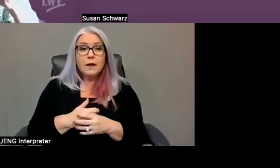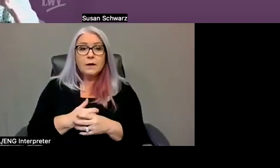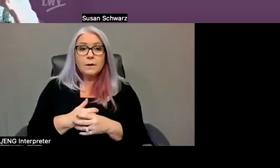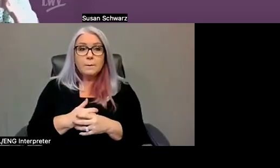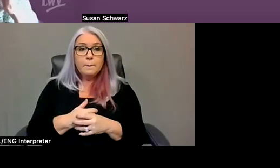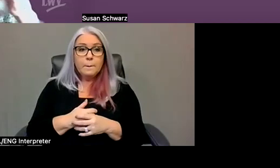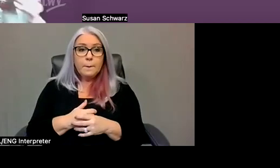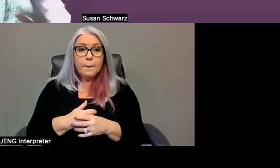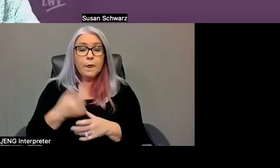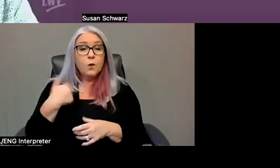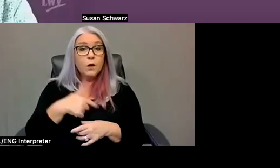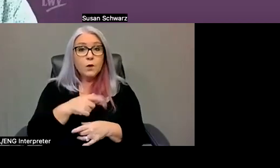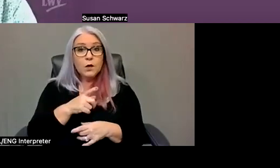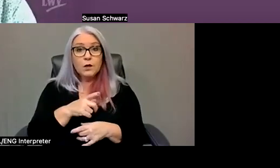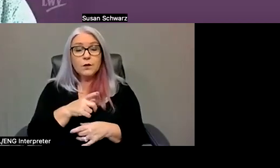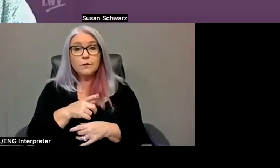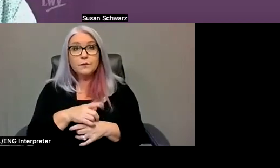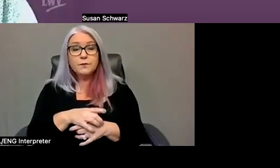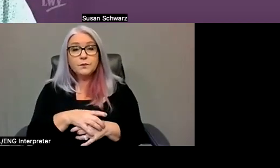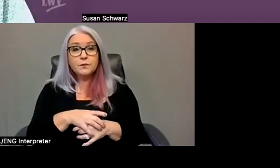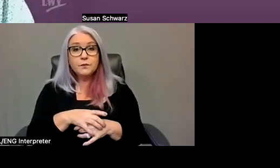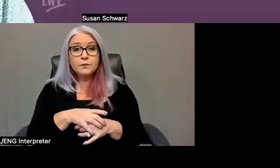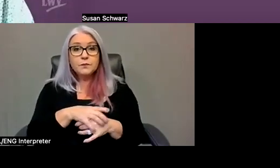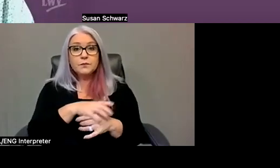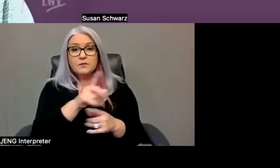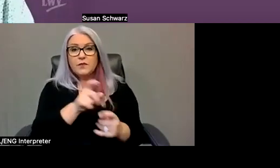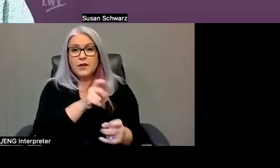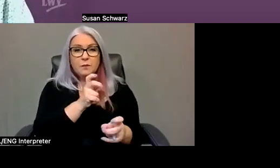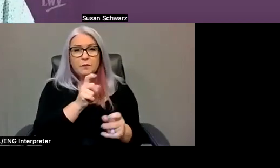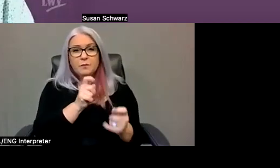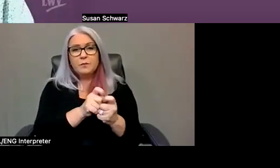were strictly to the ADA code.